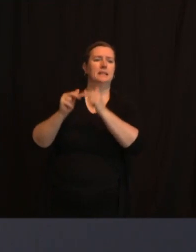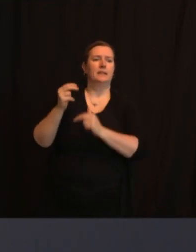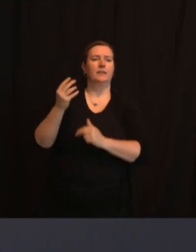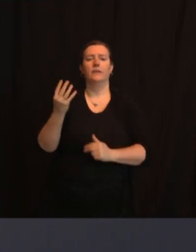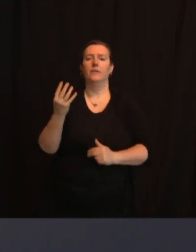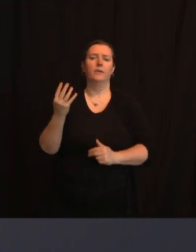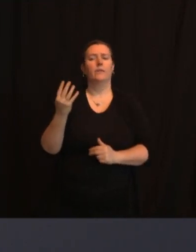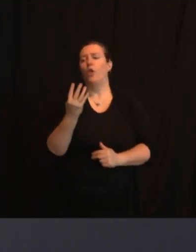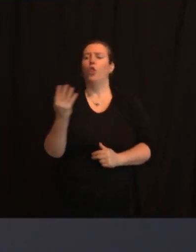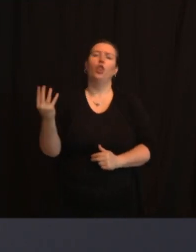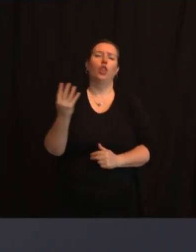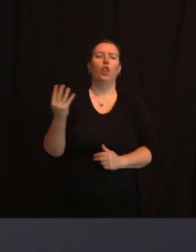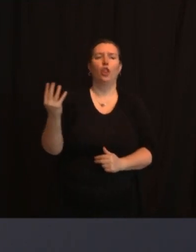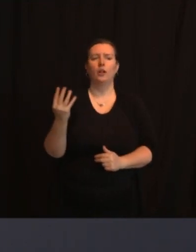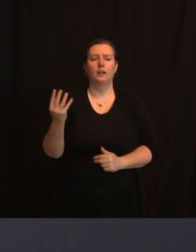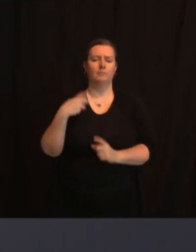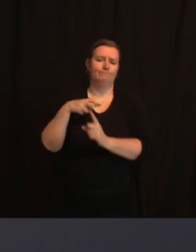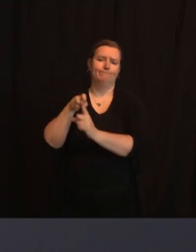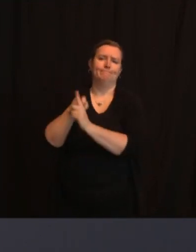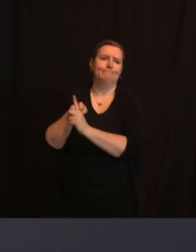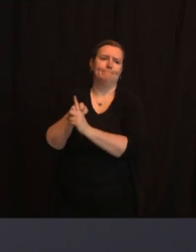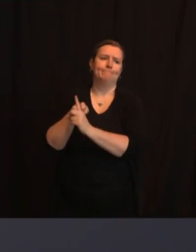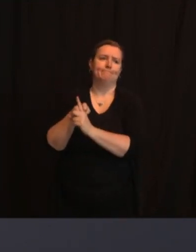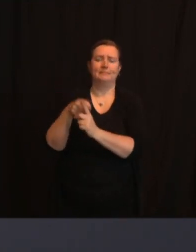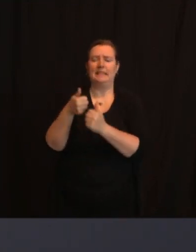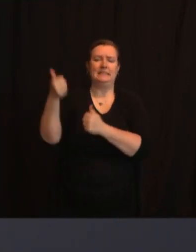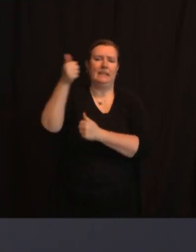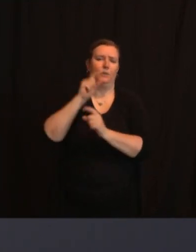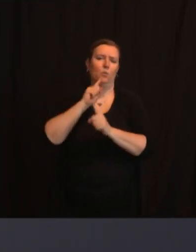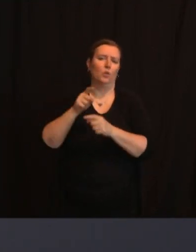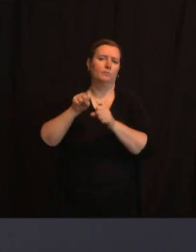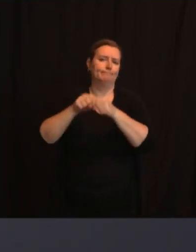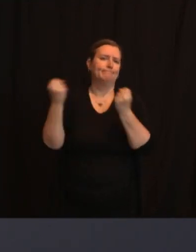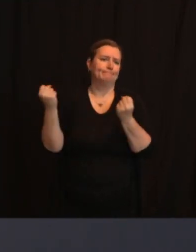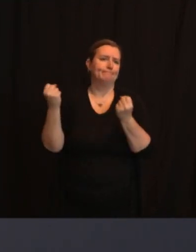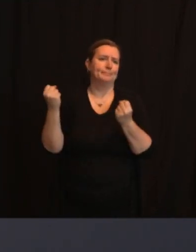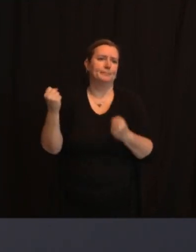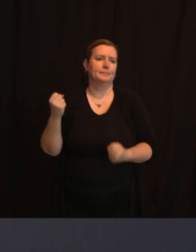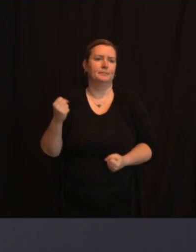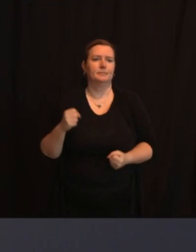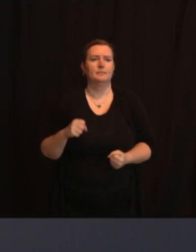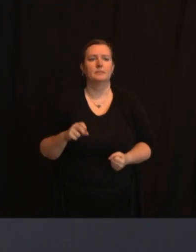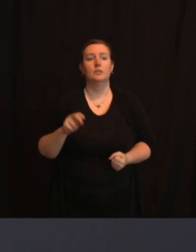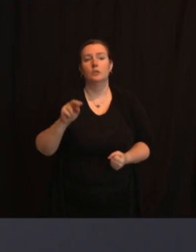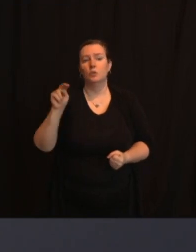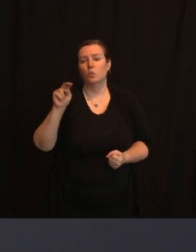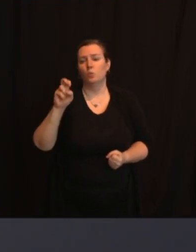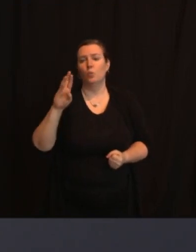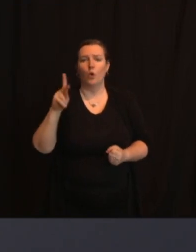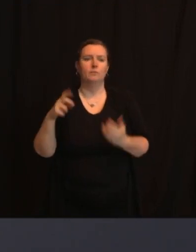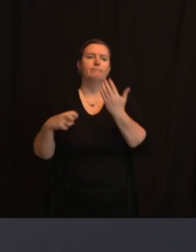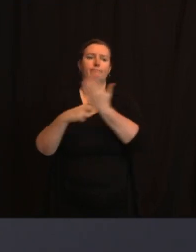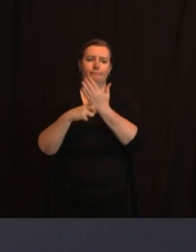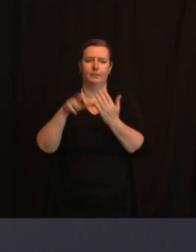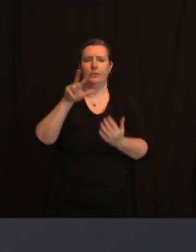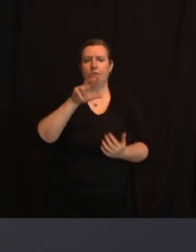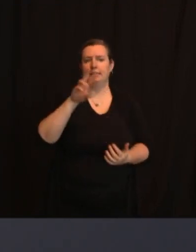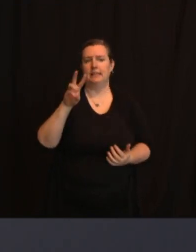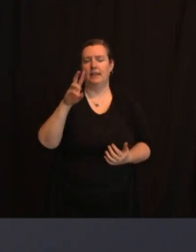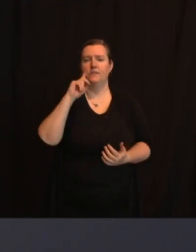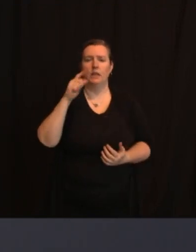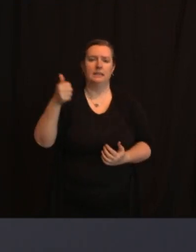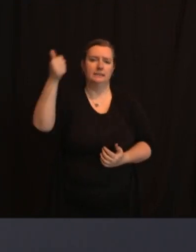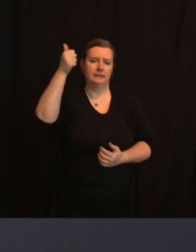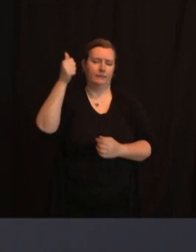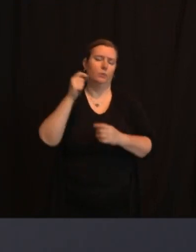were cited with the EO violation. Newark Police Department issued 36 EO violations and closed 5 businesses. And